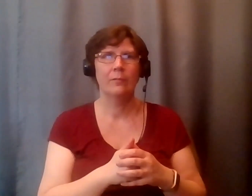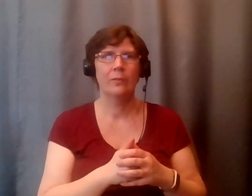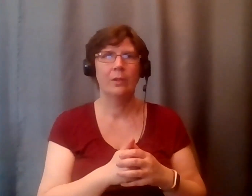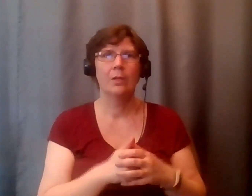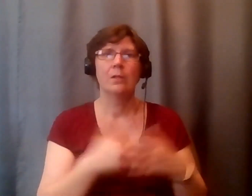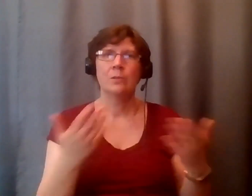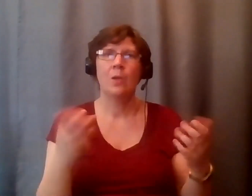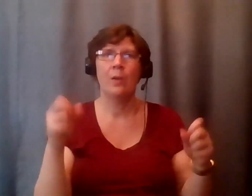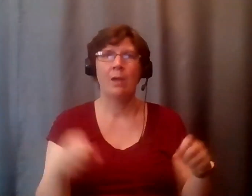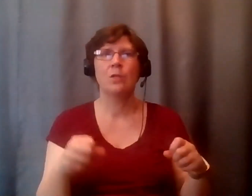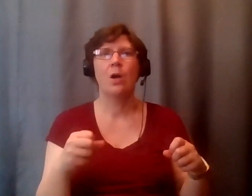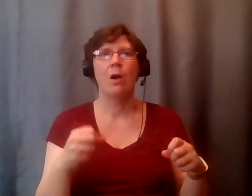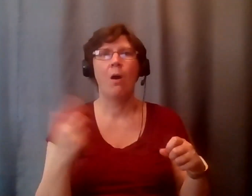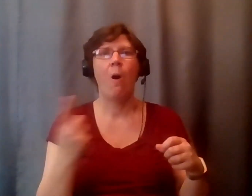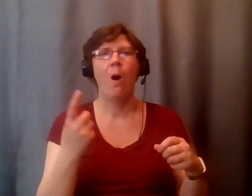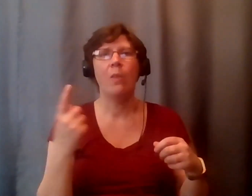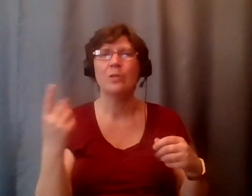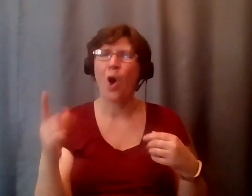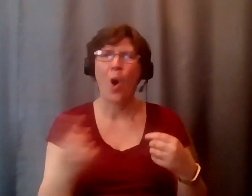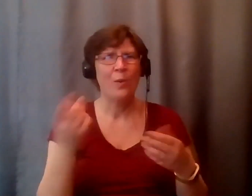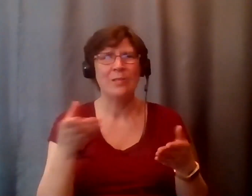So yeah, always ways to advocate.